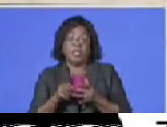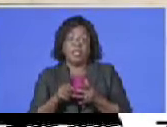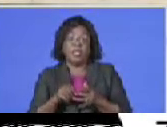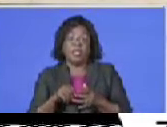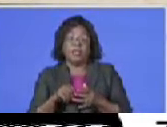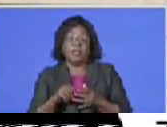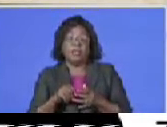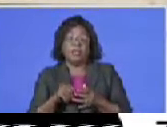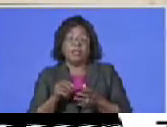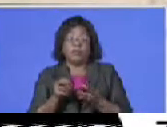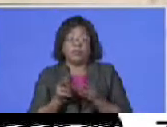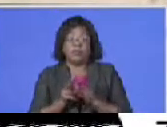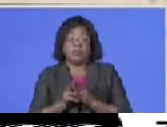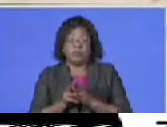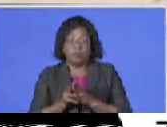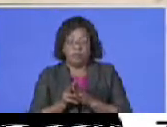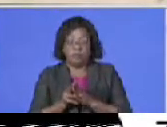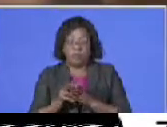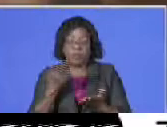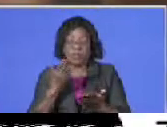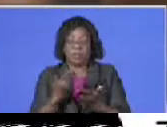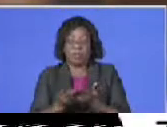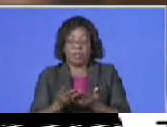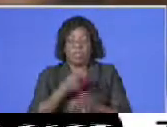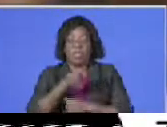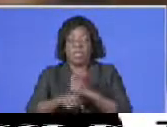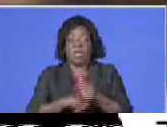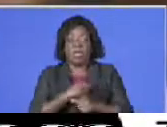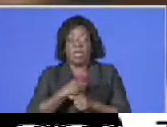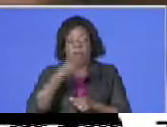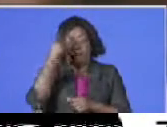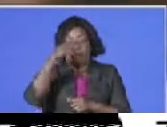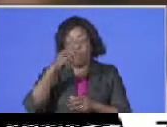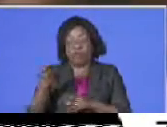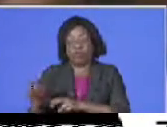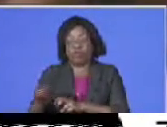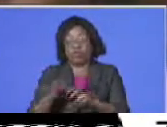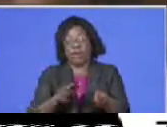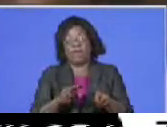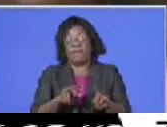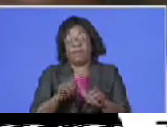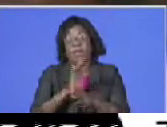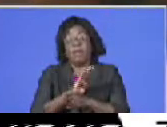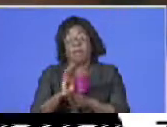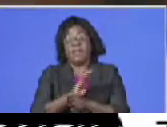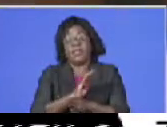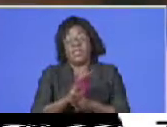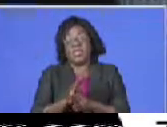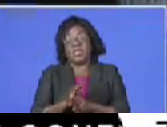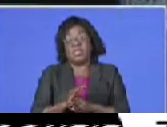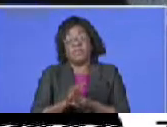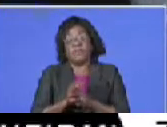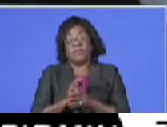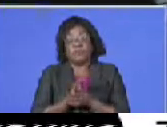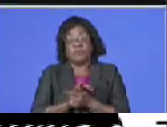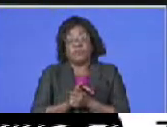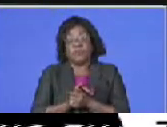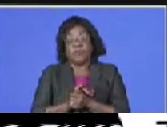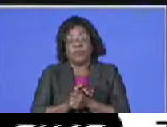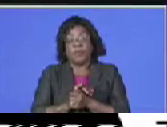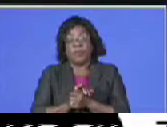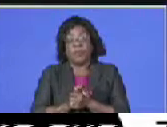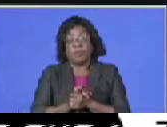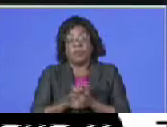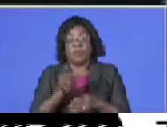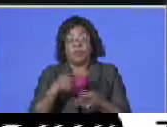2019, was a pretty good year for the travel industry and for our business in particular. We went